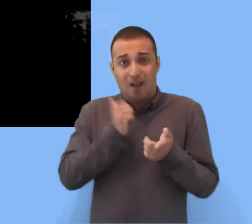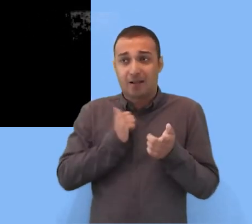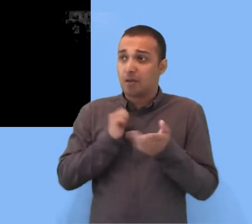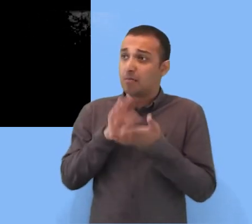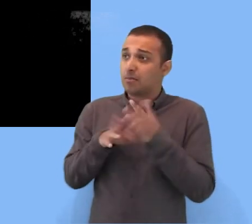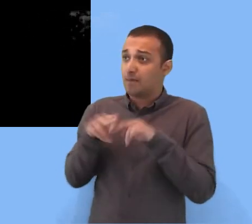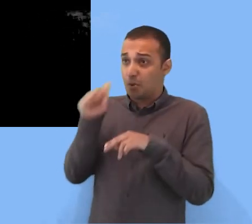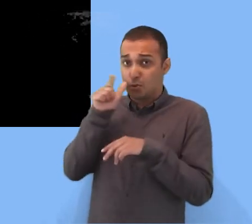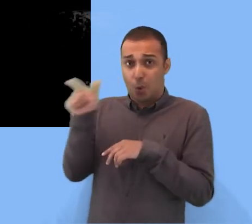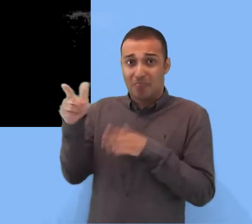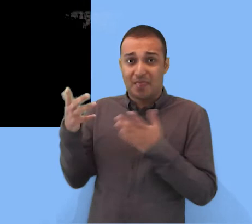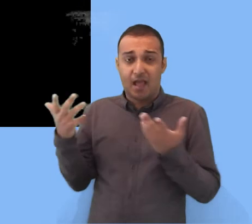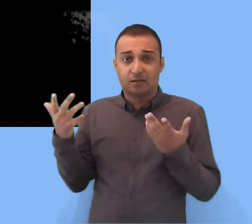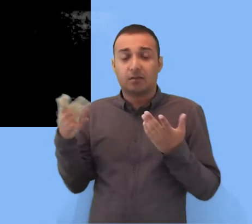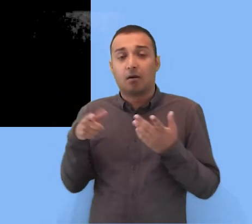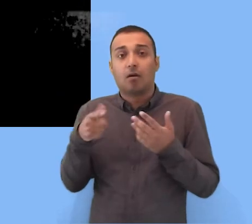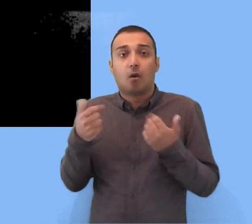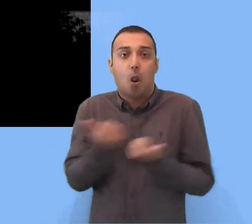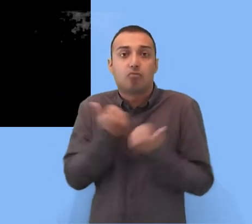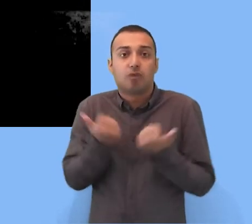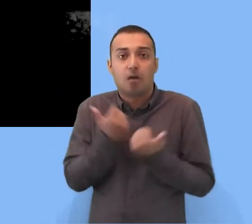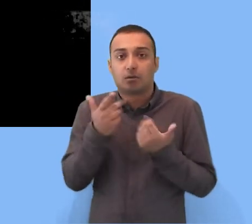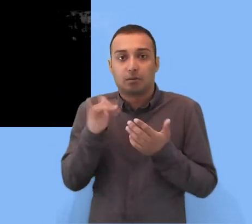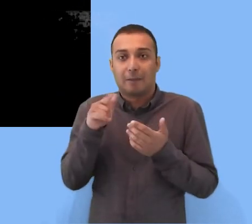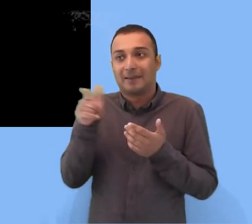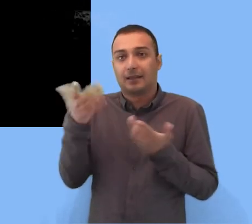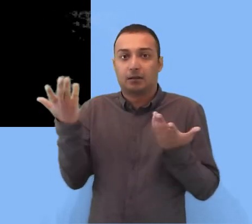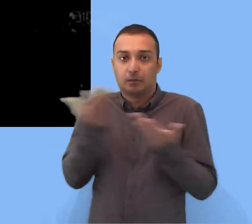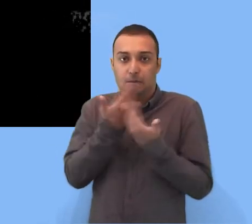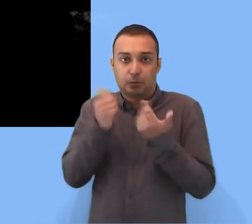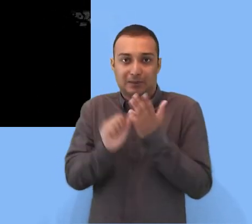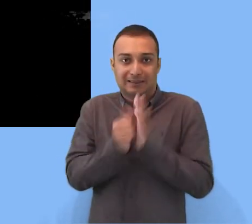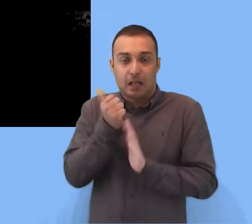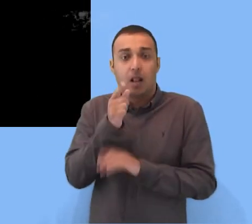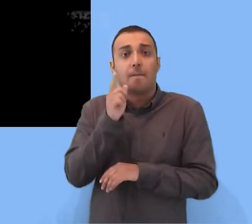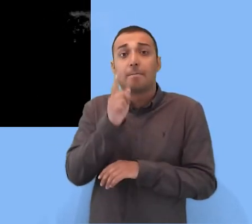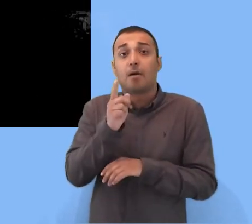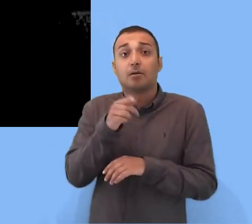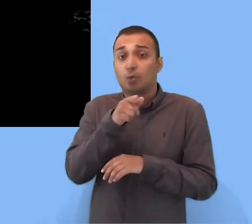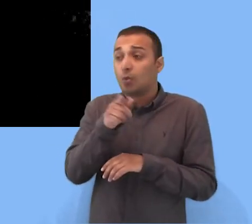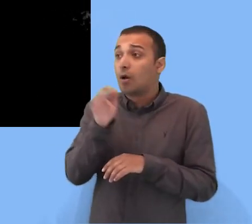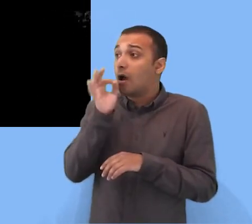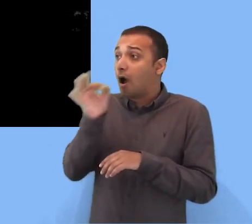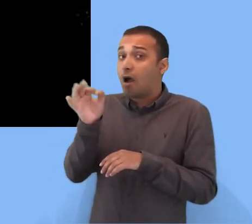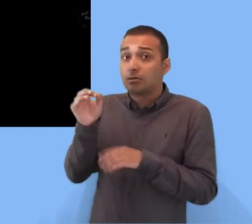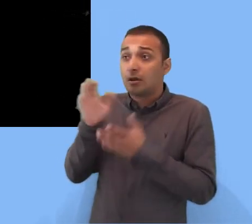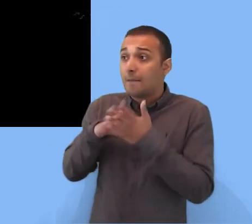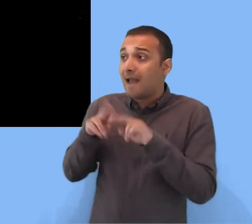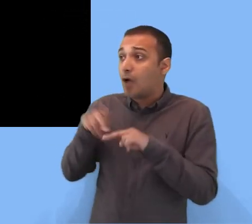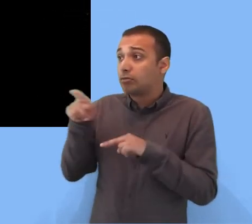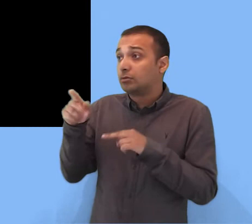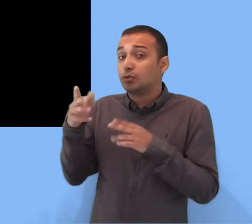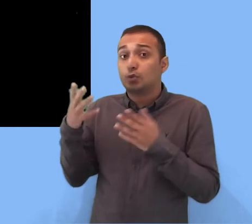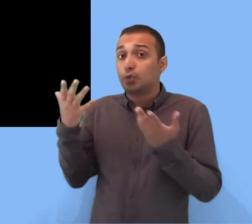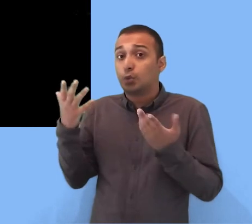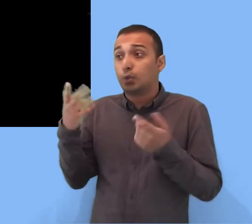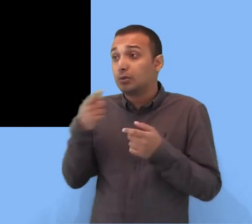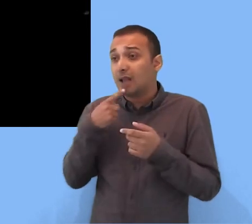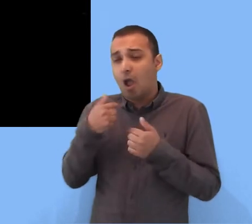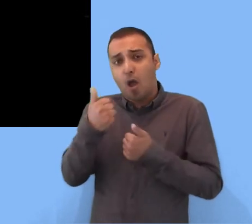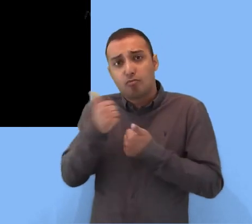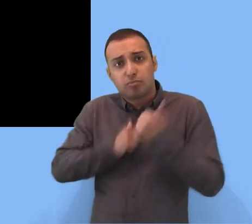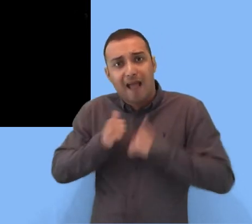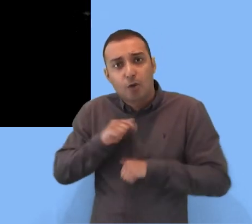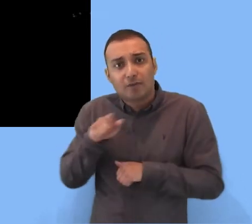of you. If you're asking parents to say to their child, no, I don't know what the answer is. I know that was challenging. I'm really proud of